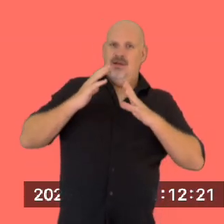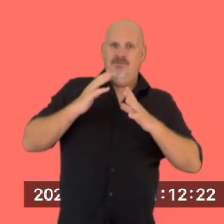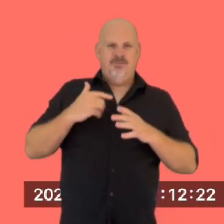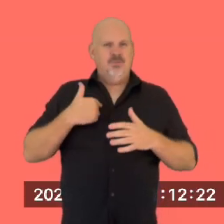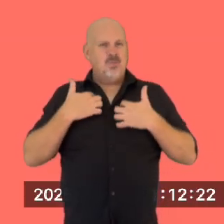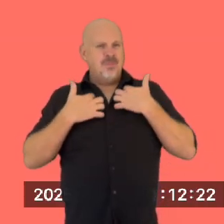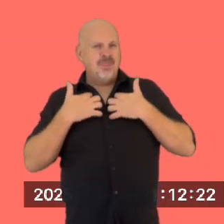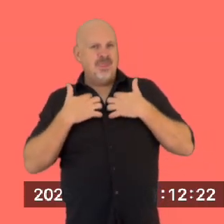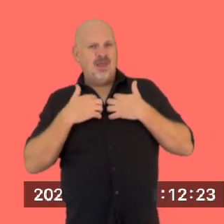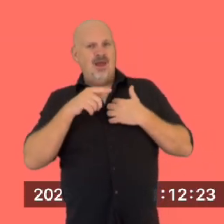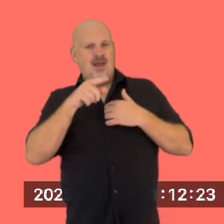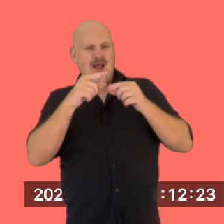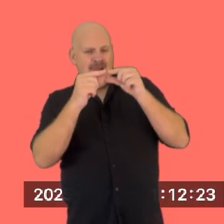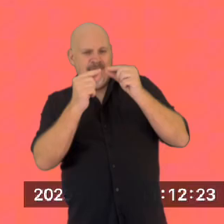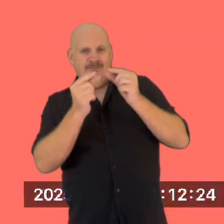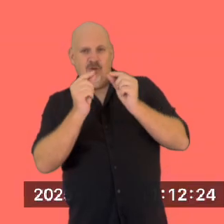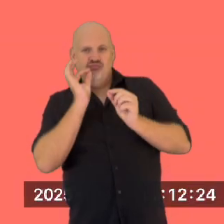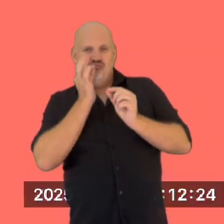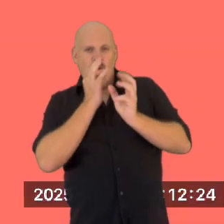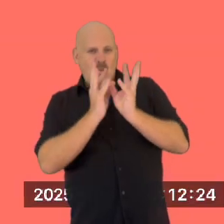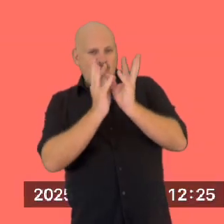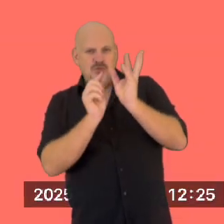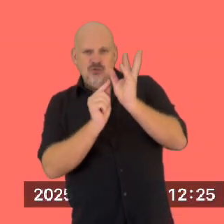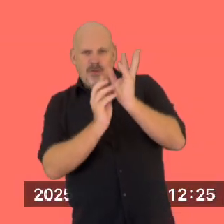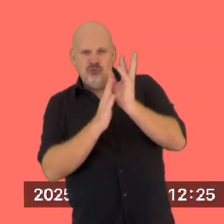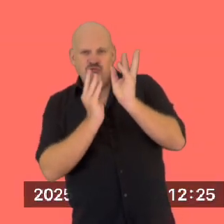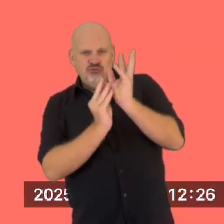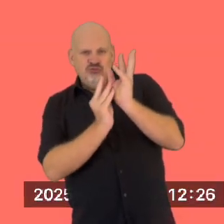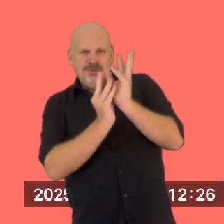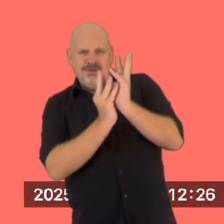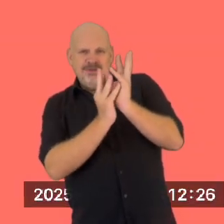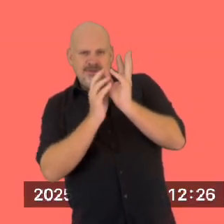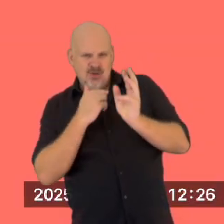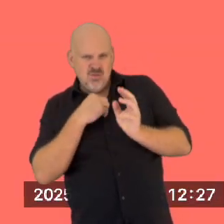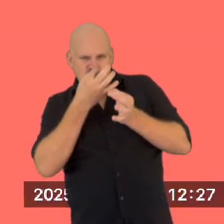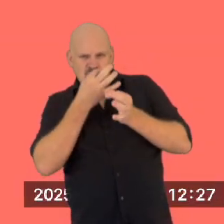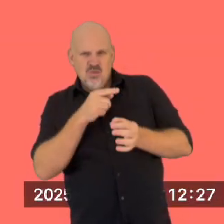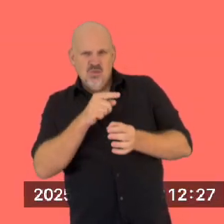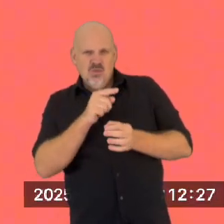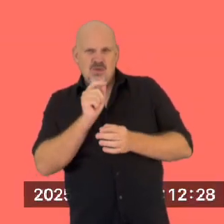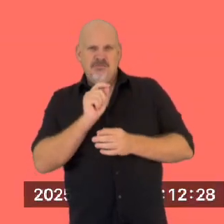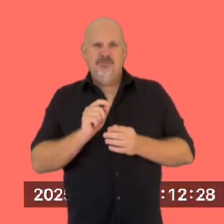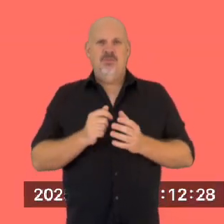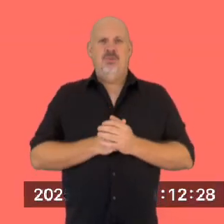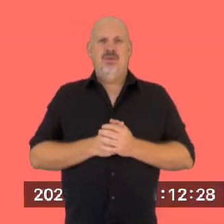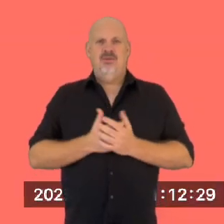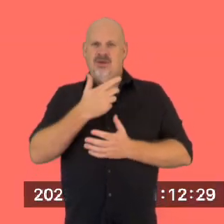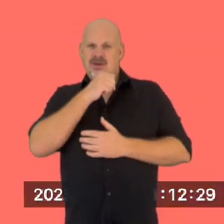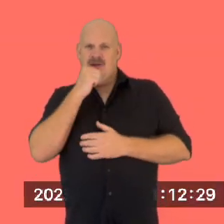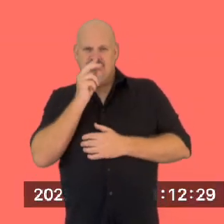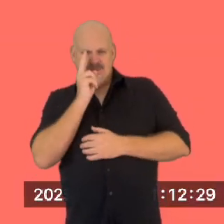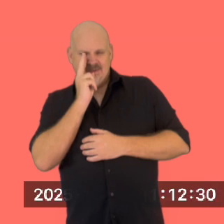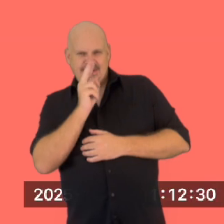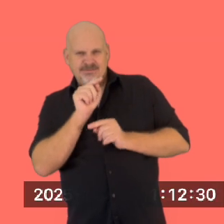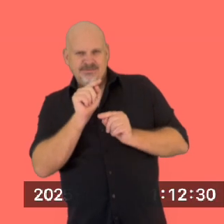interested in the little green leaves that sit at the top of the rose. Now on this one, I think it would be